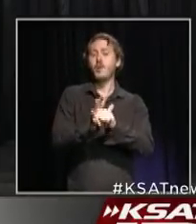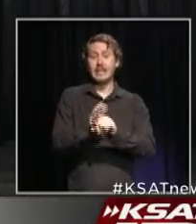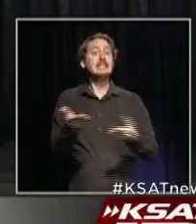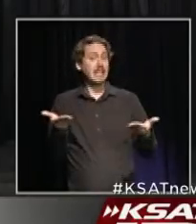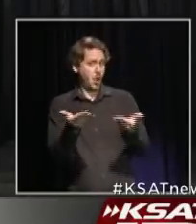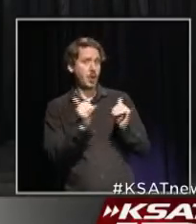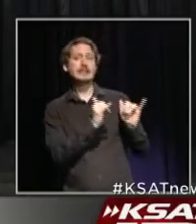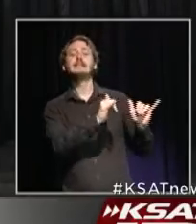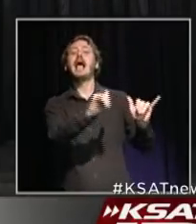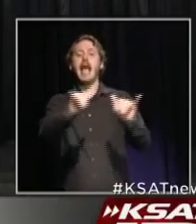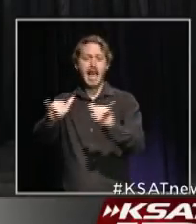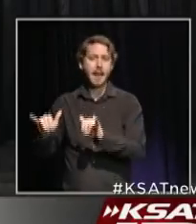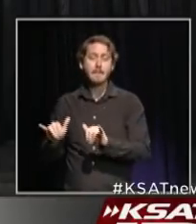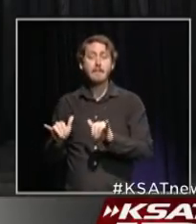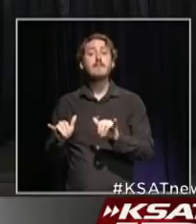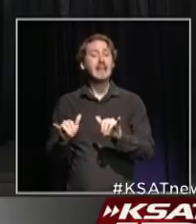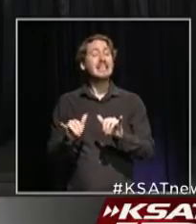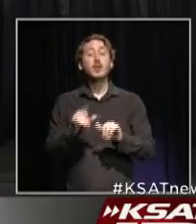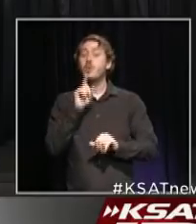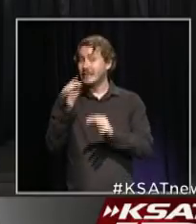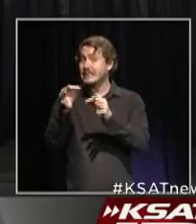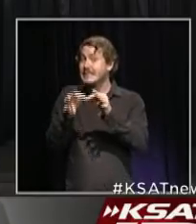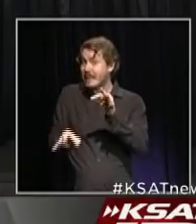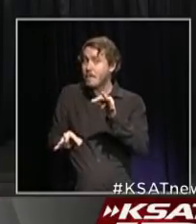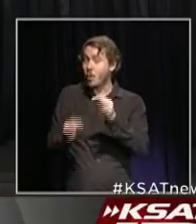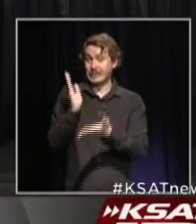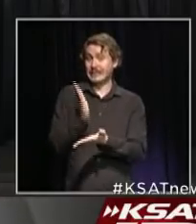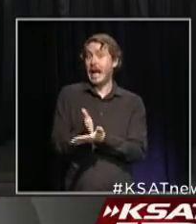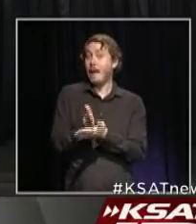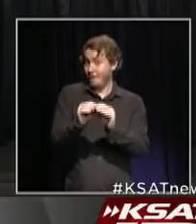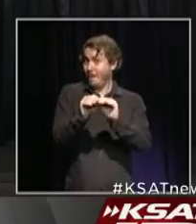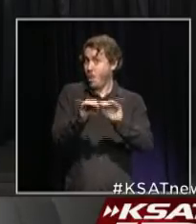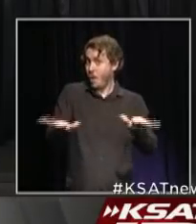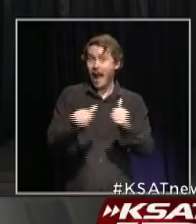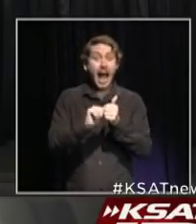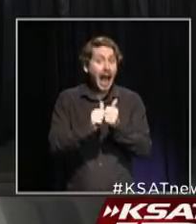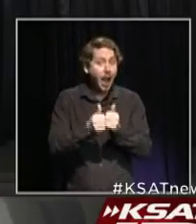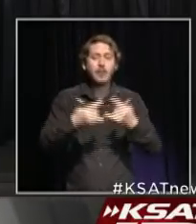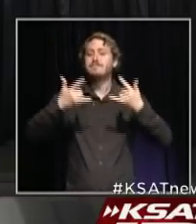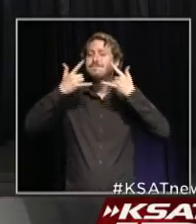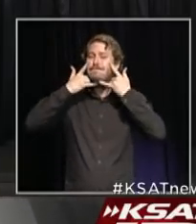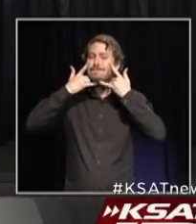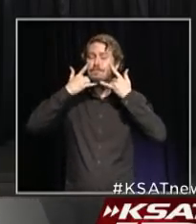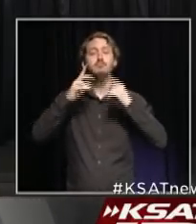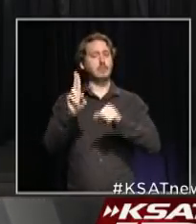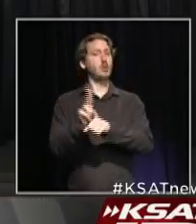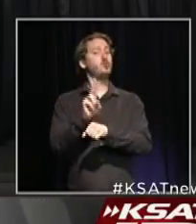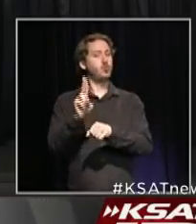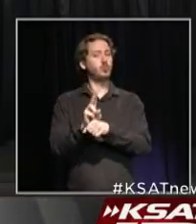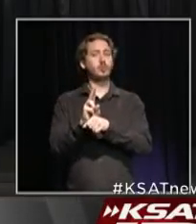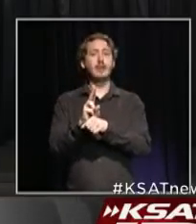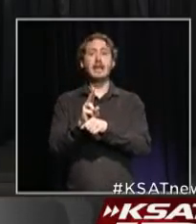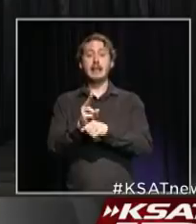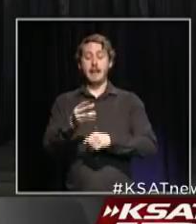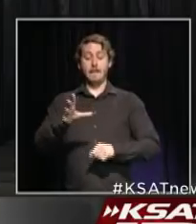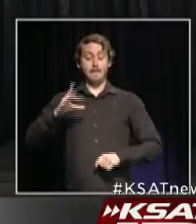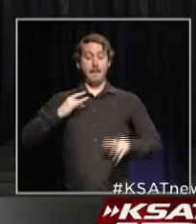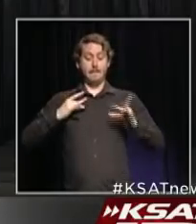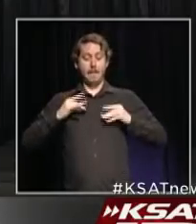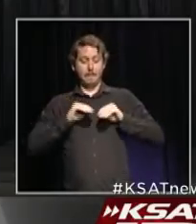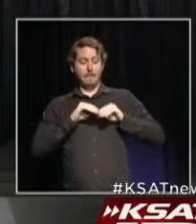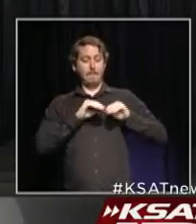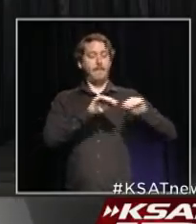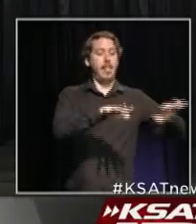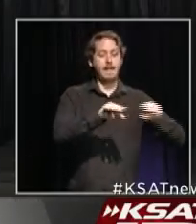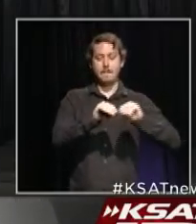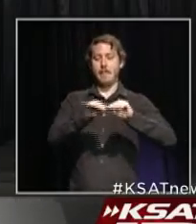yet, it is very simple to stop the spread of this virus. Simply wear a face covering. The way this virus transmits from one person to another